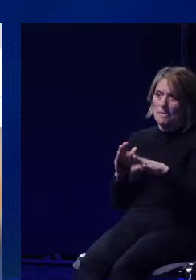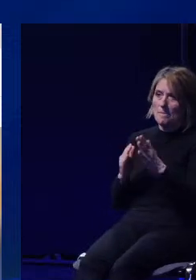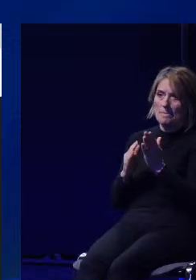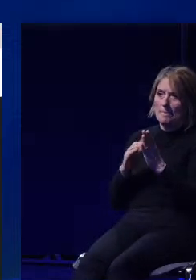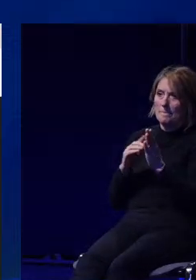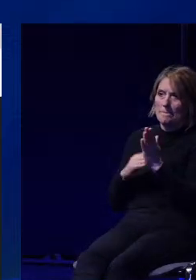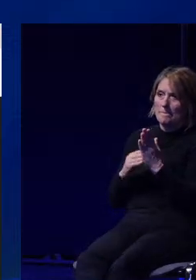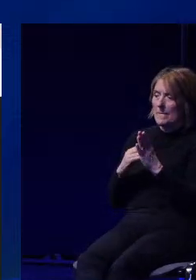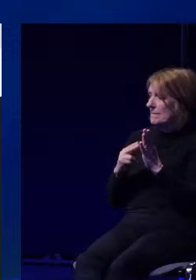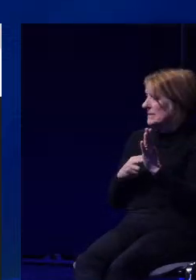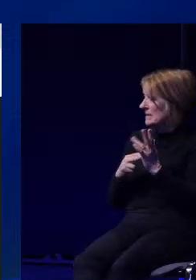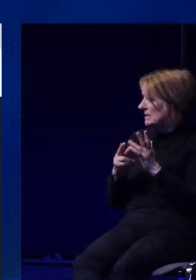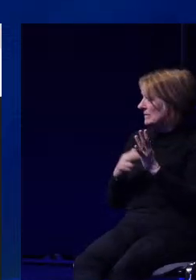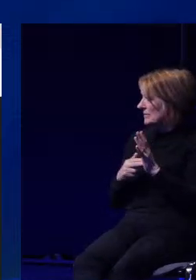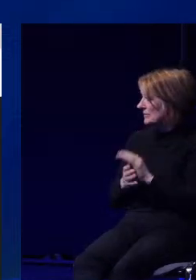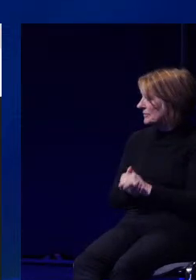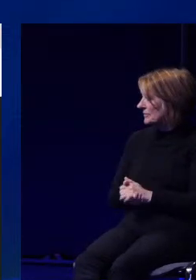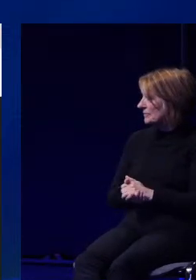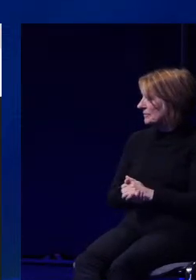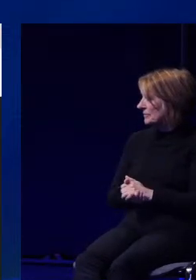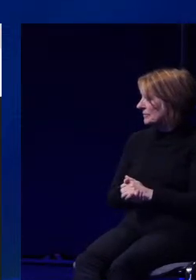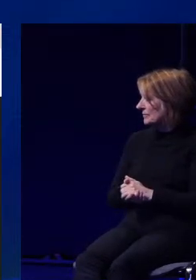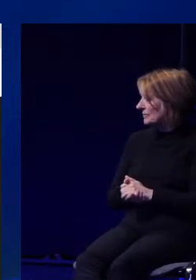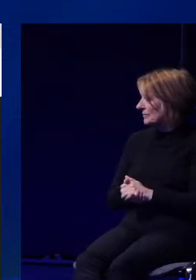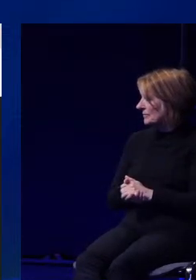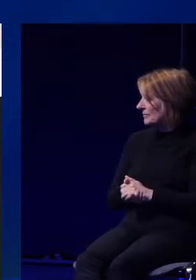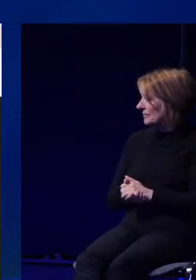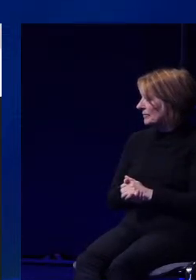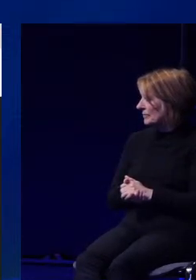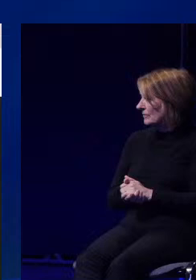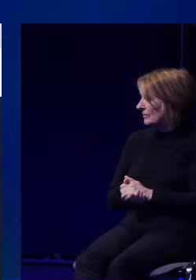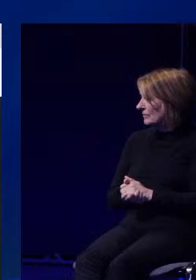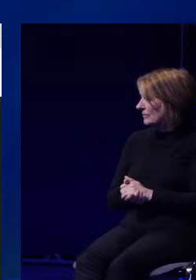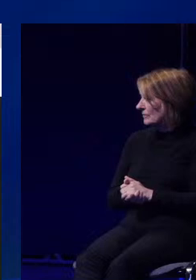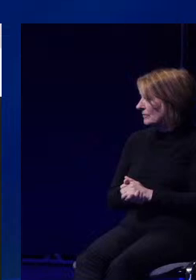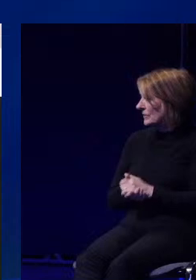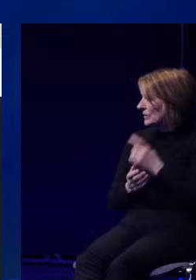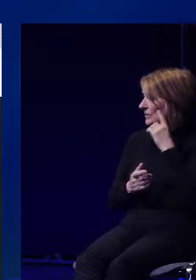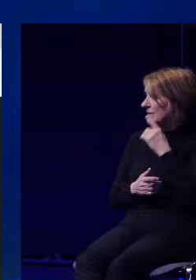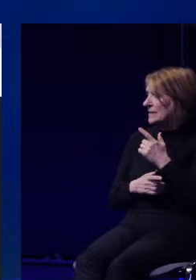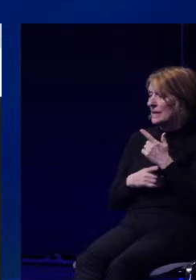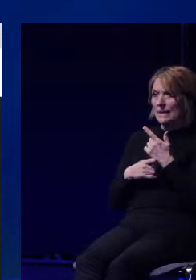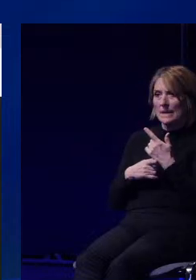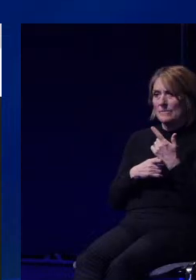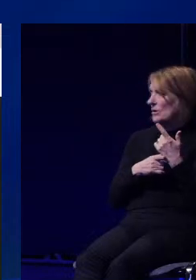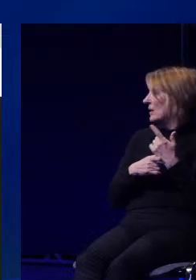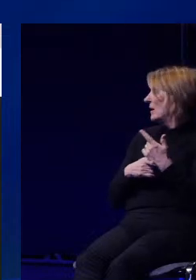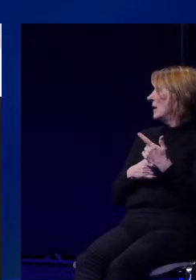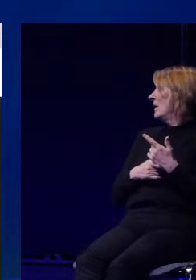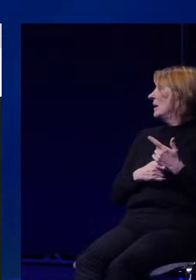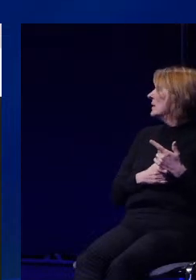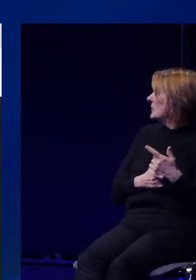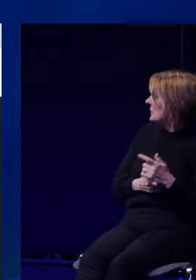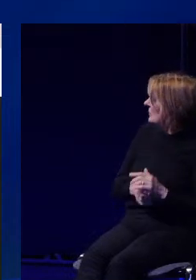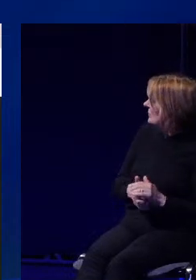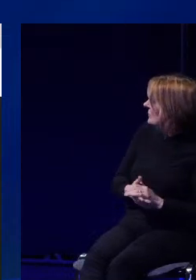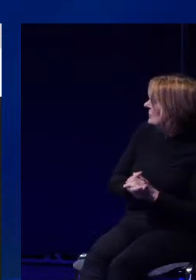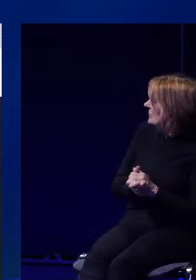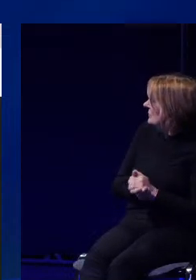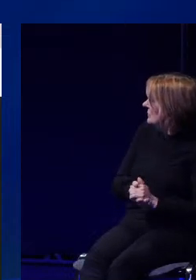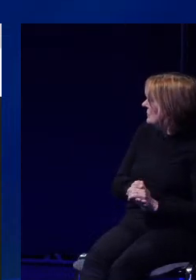And I'm going to go live. I'm going to choose standard full body. It looks like I'm in the right